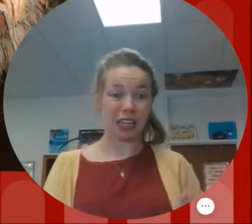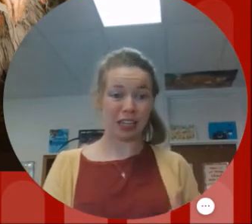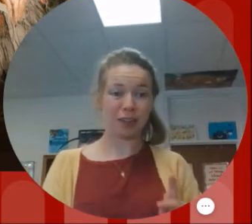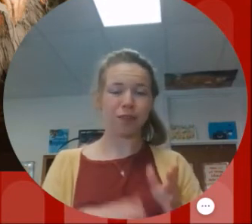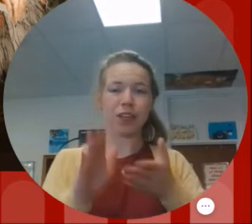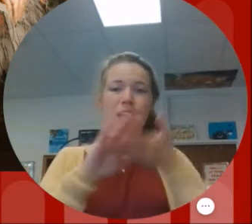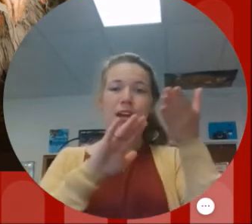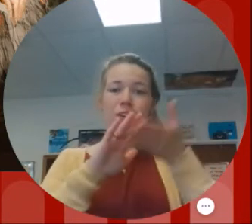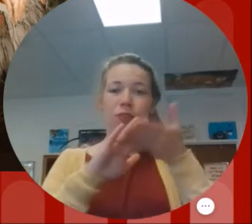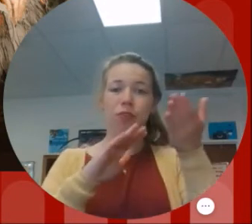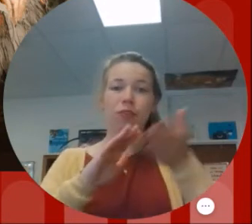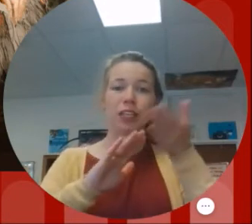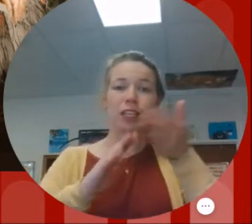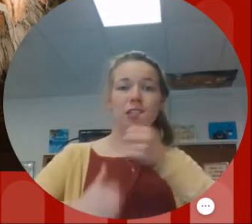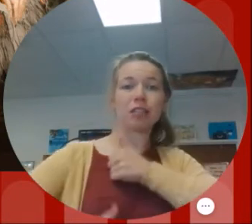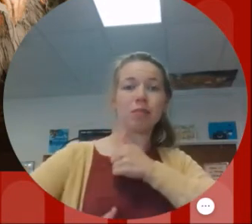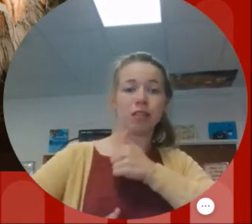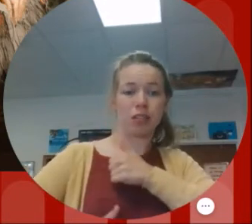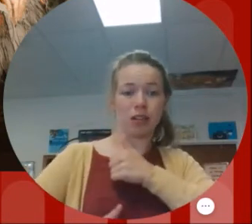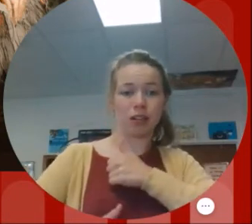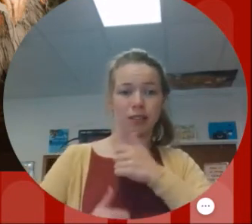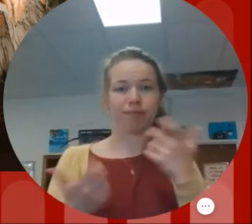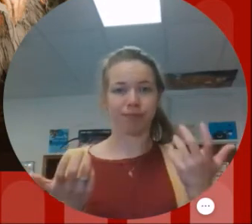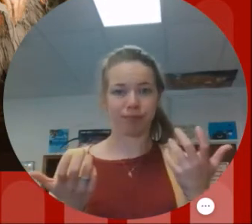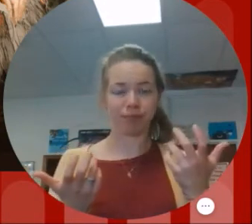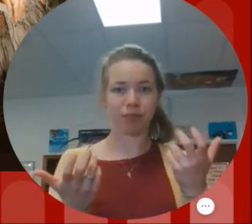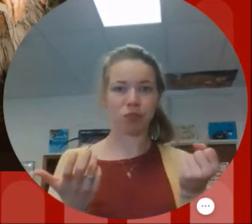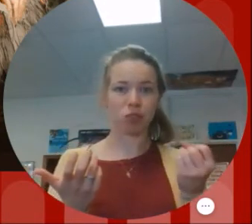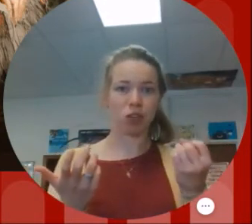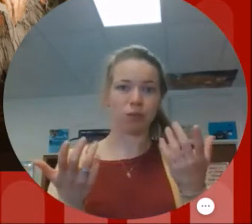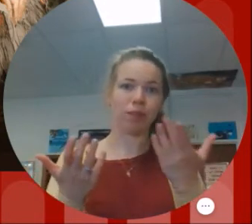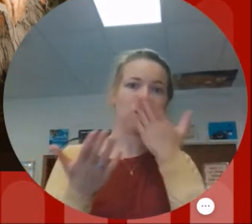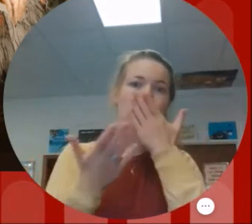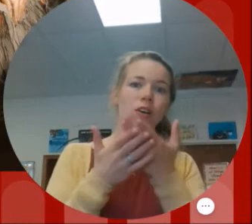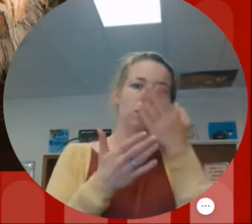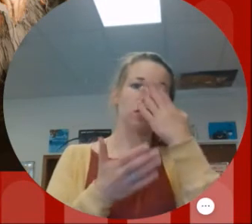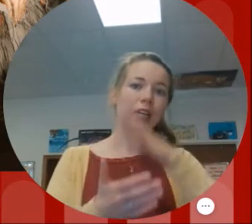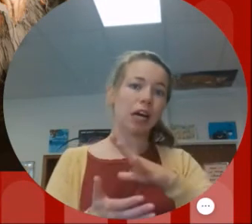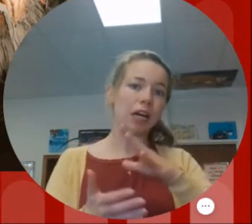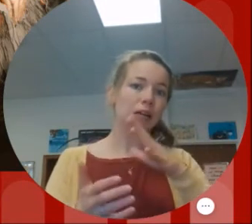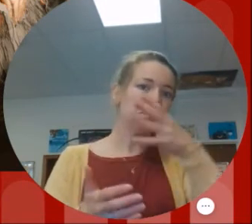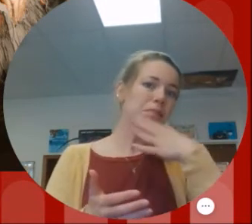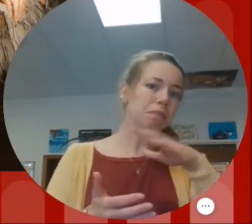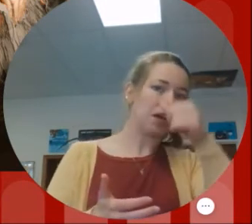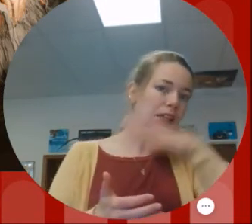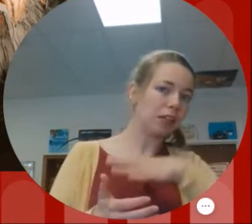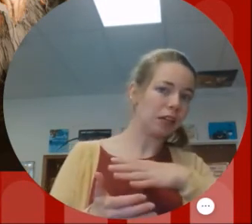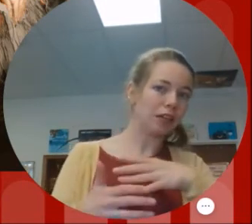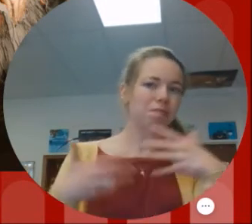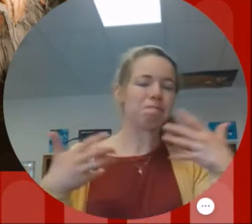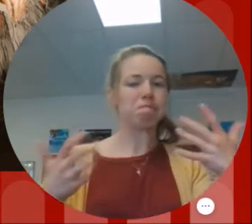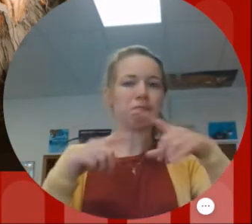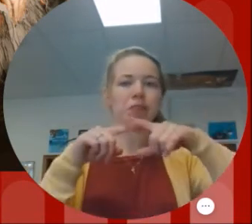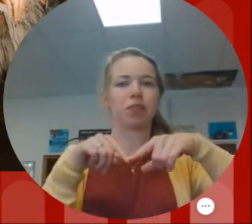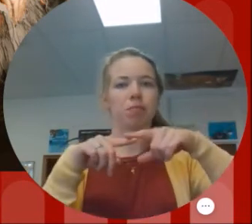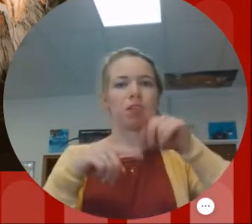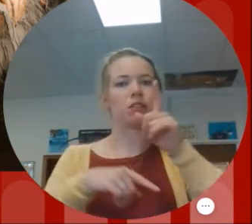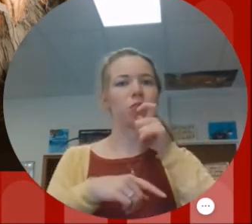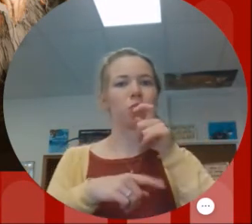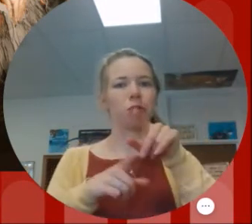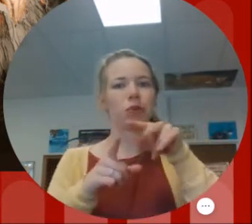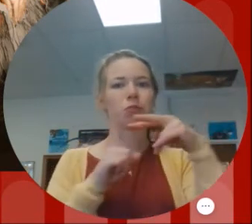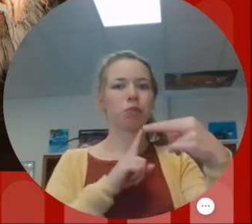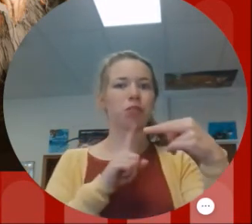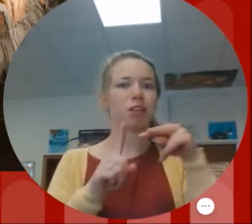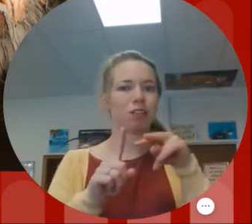the king, and he leads the military. So, good guy, bad guy, depends